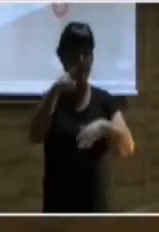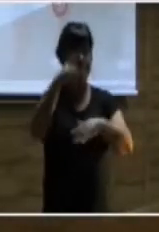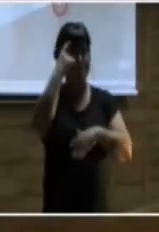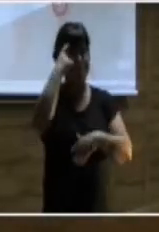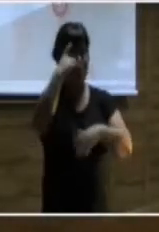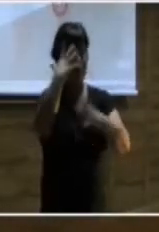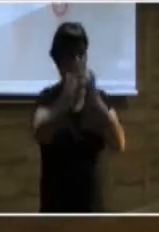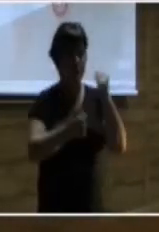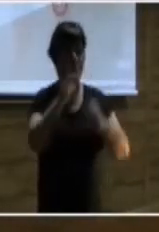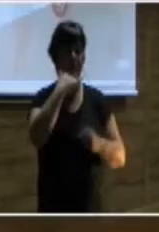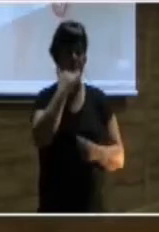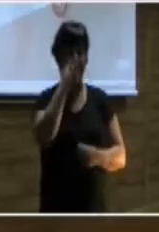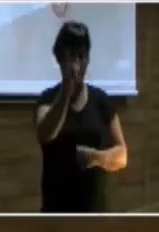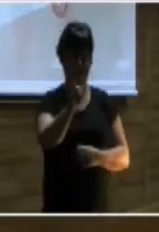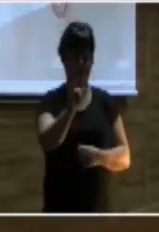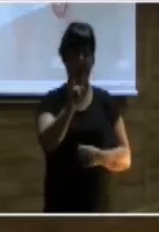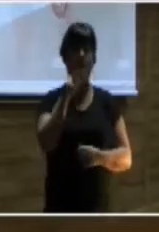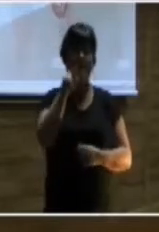years to